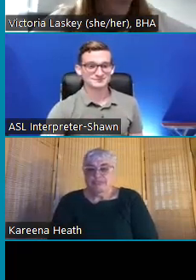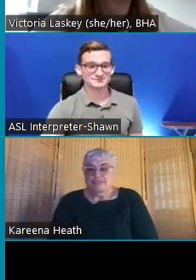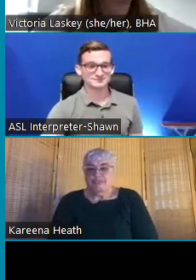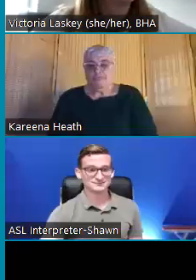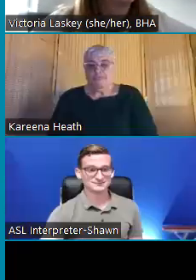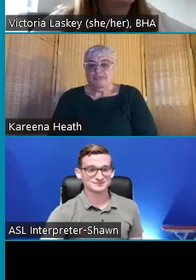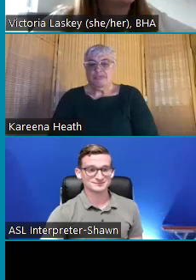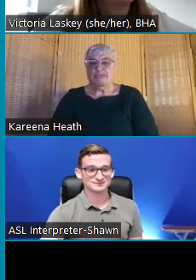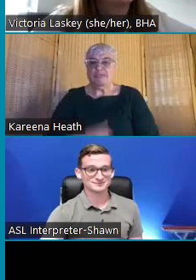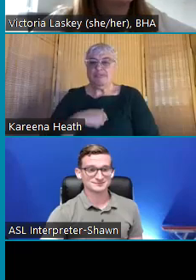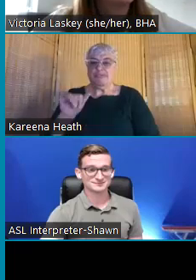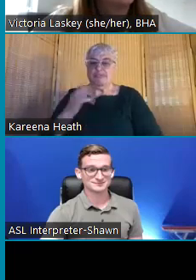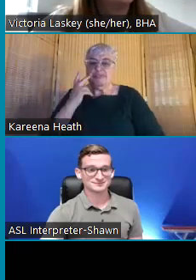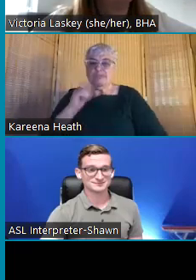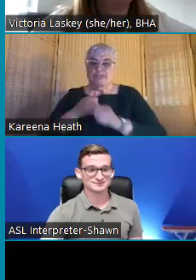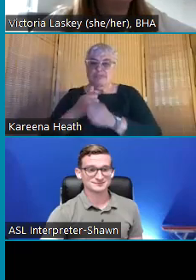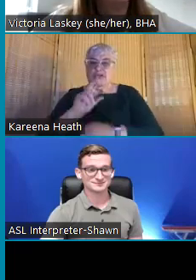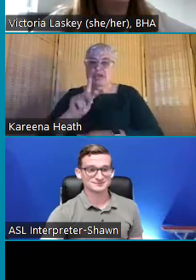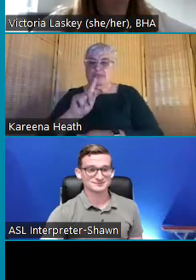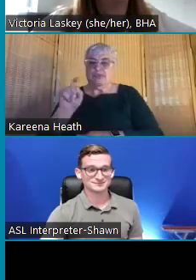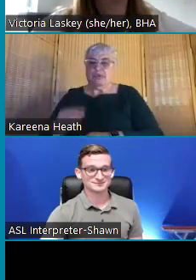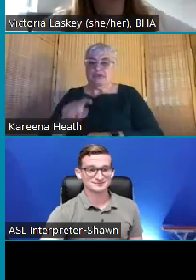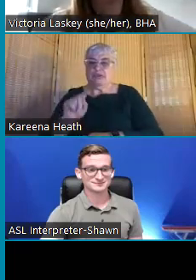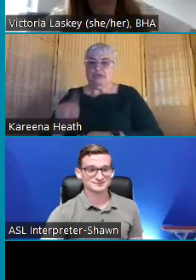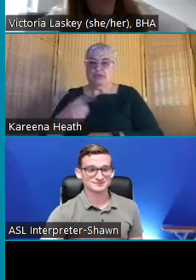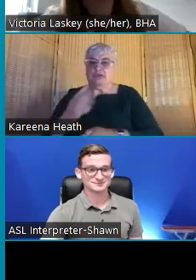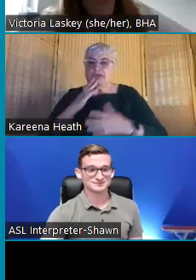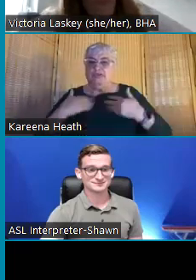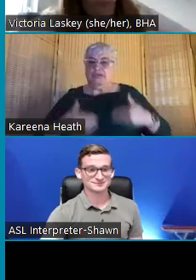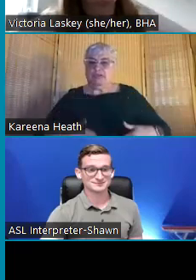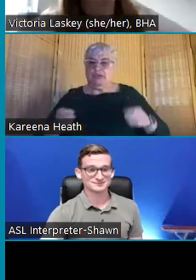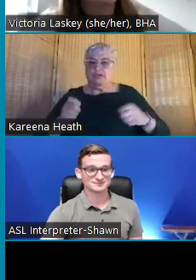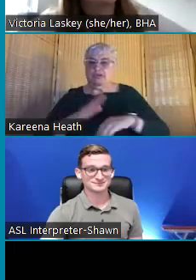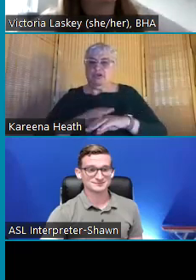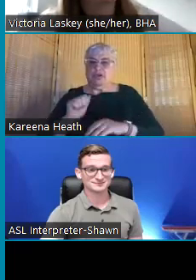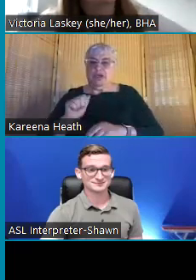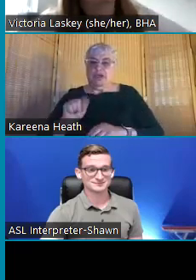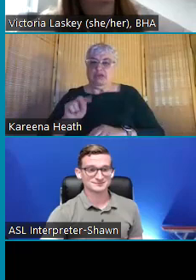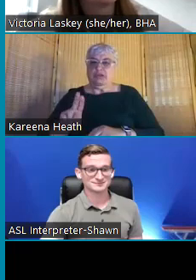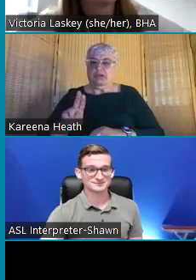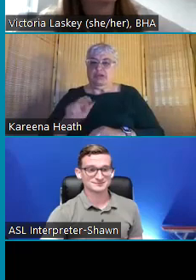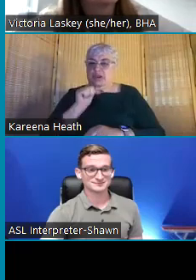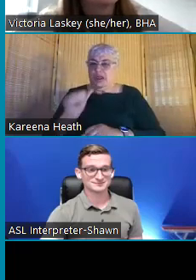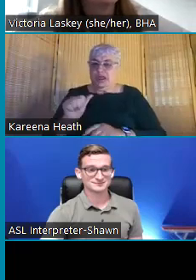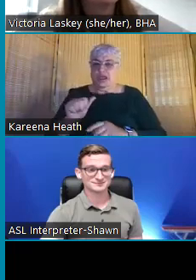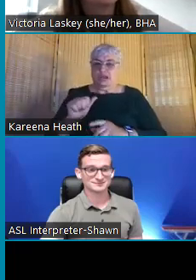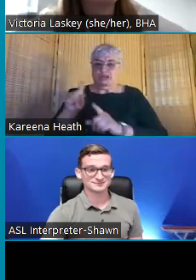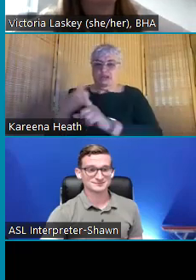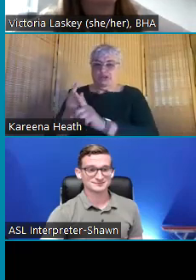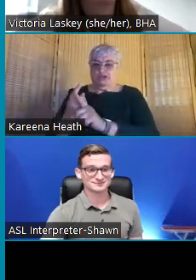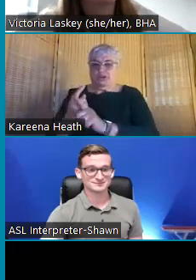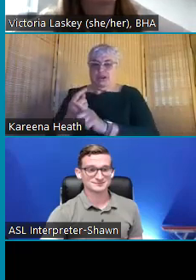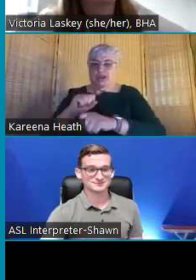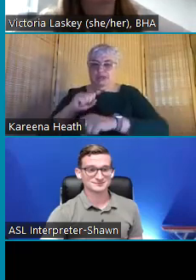I also see the follow-up question. We only use physical management on our ATU, not seclusion and restraint. Is this an